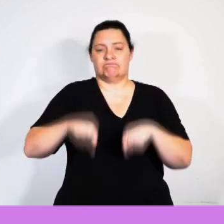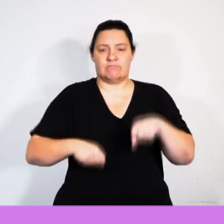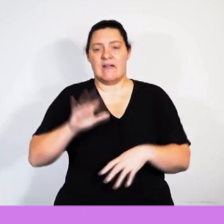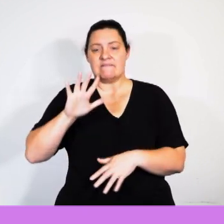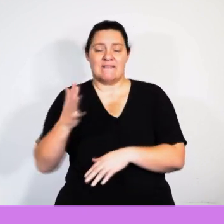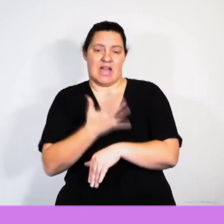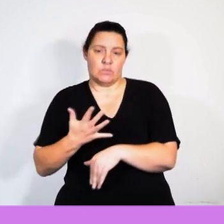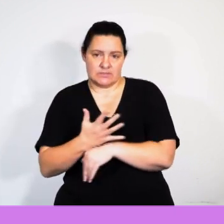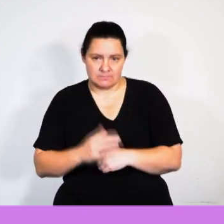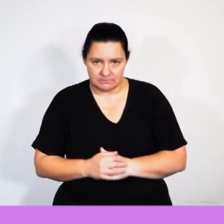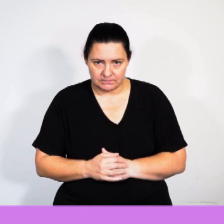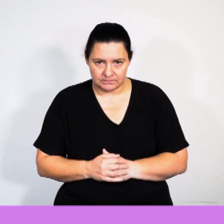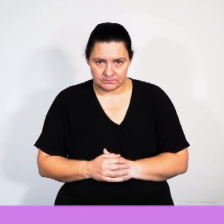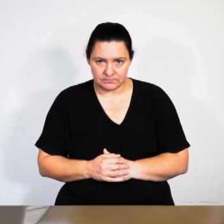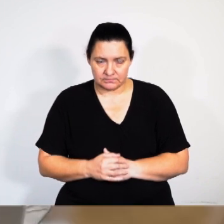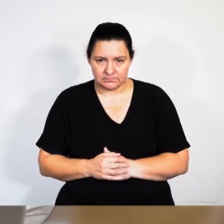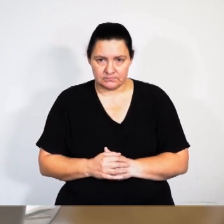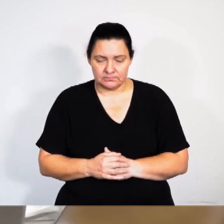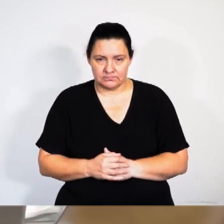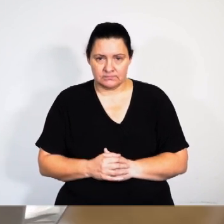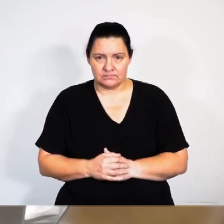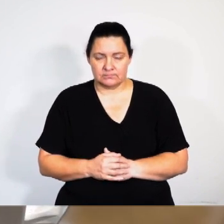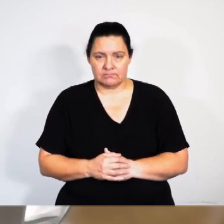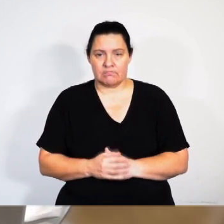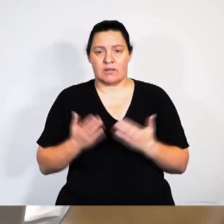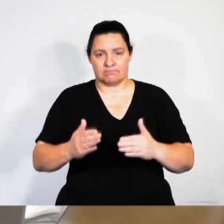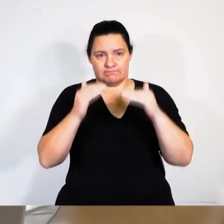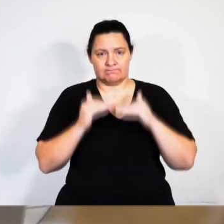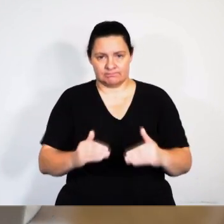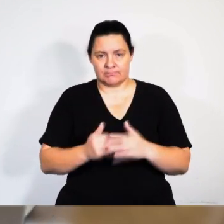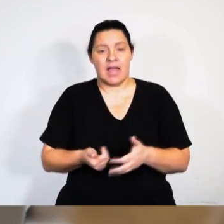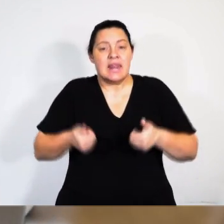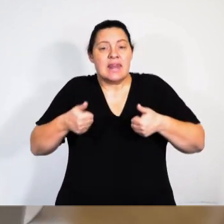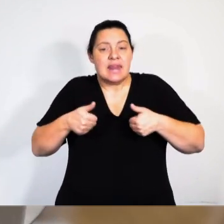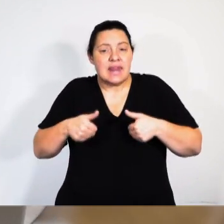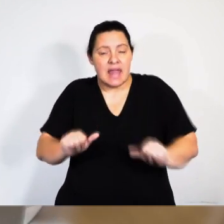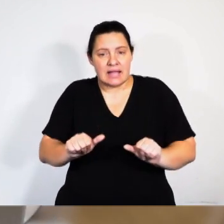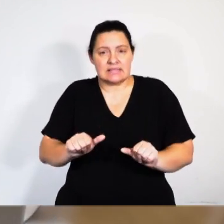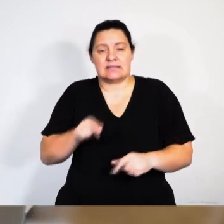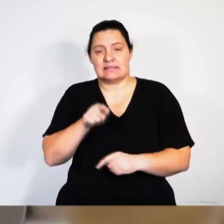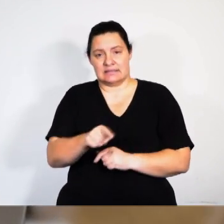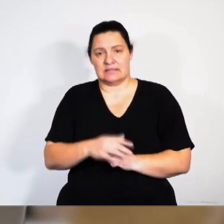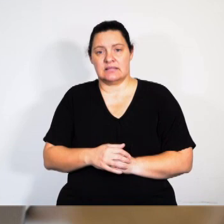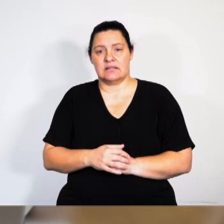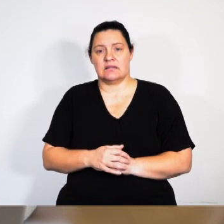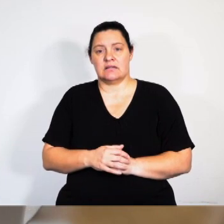ridden for 5 hours. Let's carry on. Our next